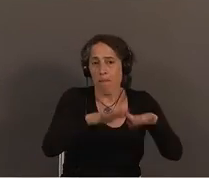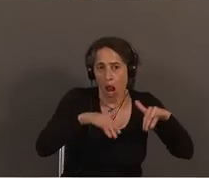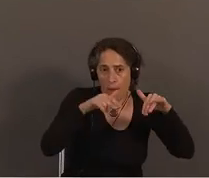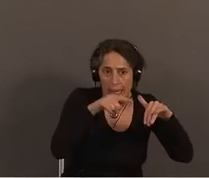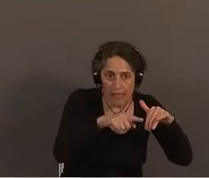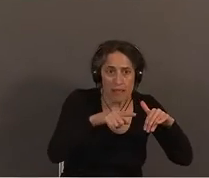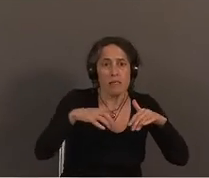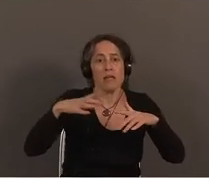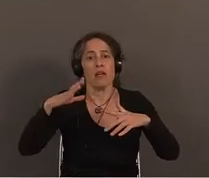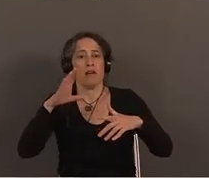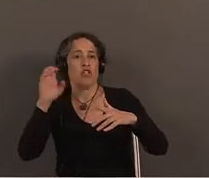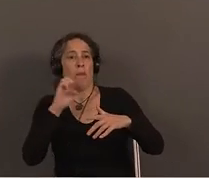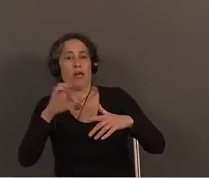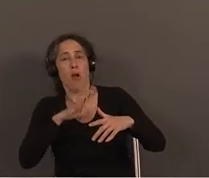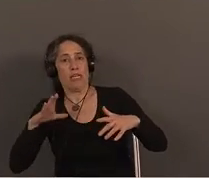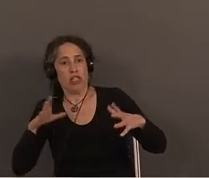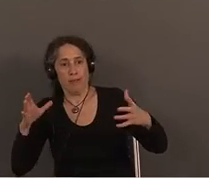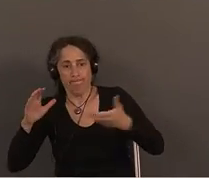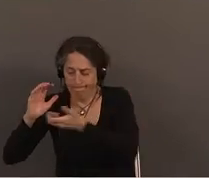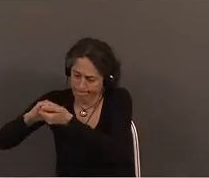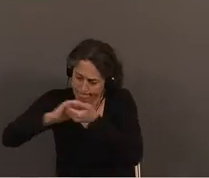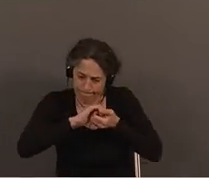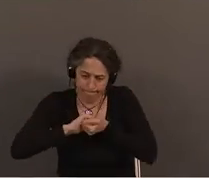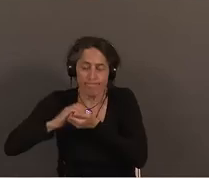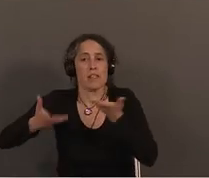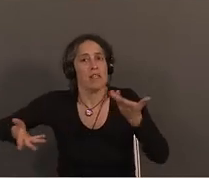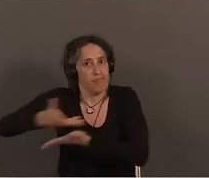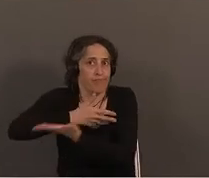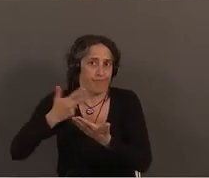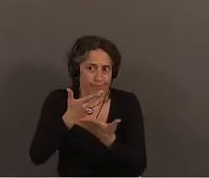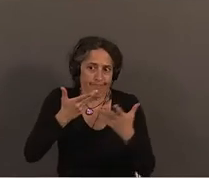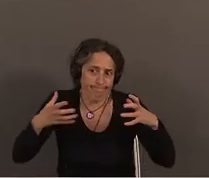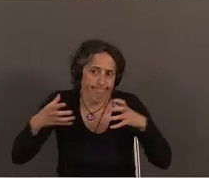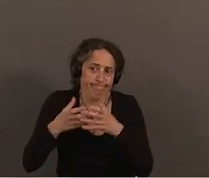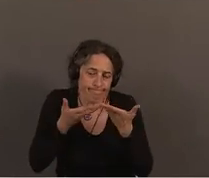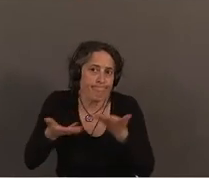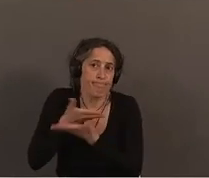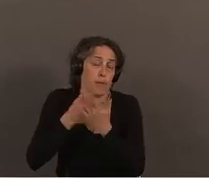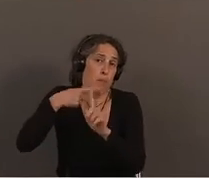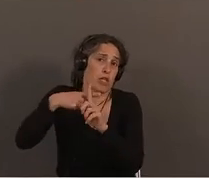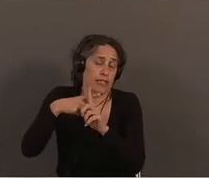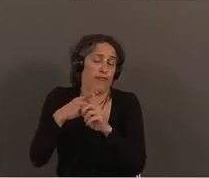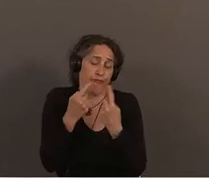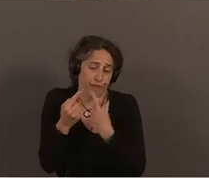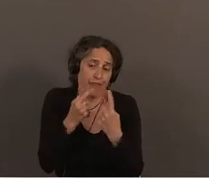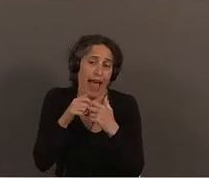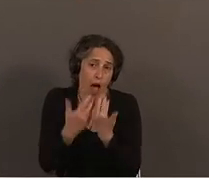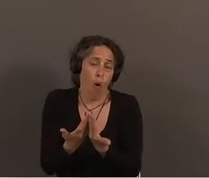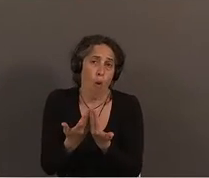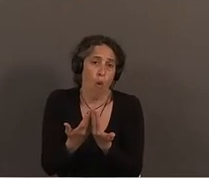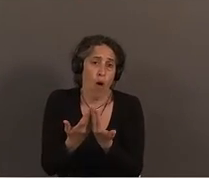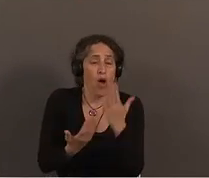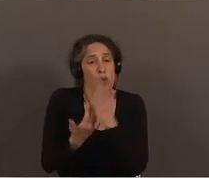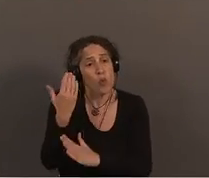was how do we do it best. Now, to be frank, some of the regulations were not suited for purpose at certain times, but I think we've